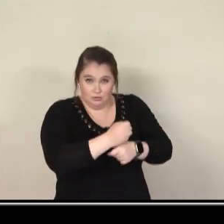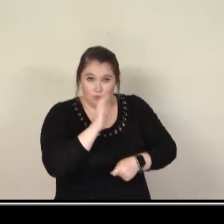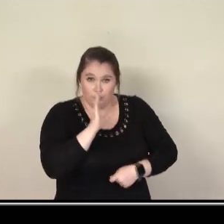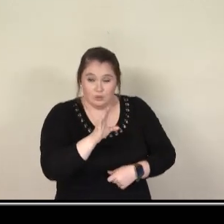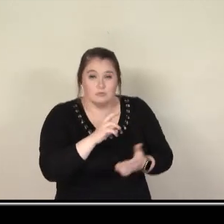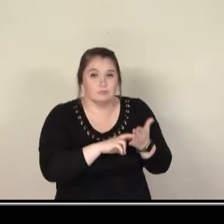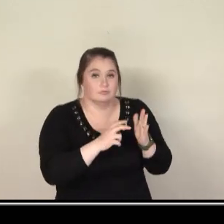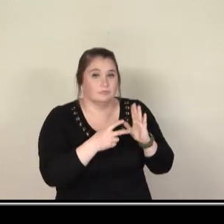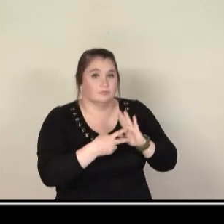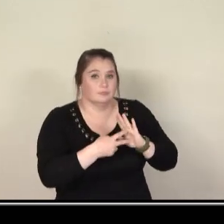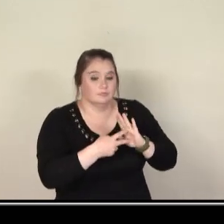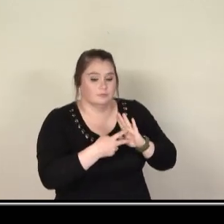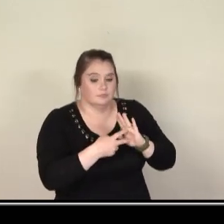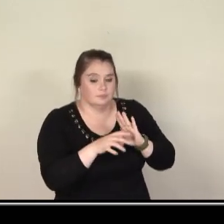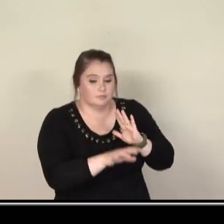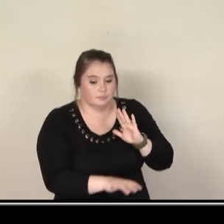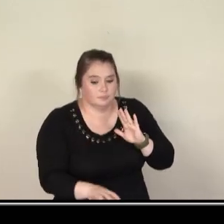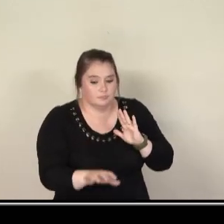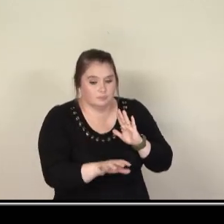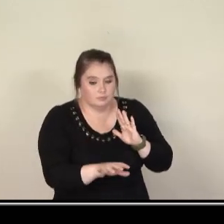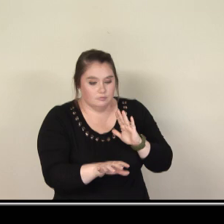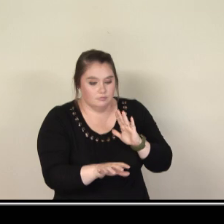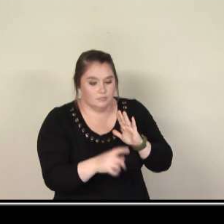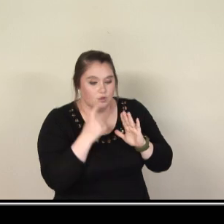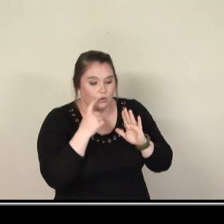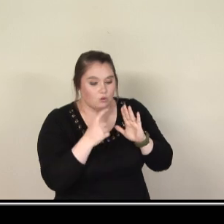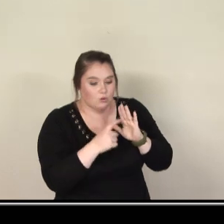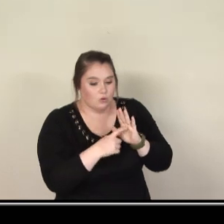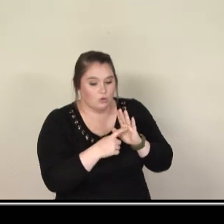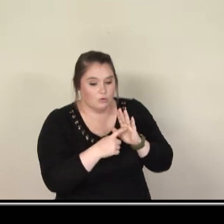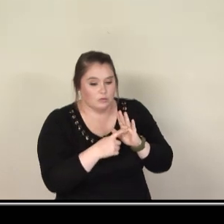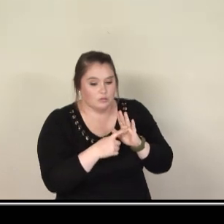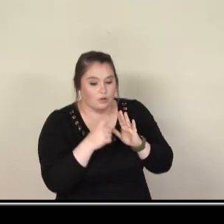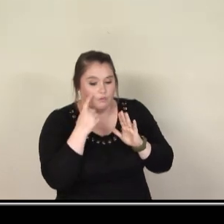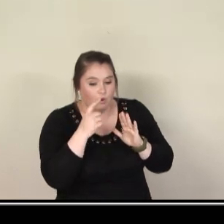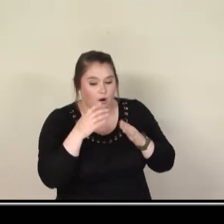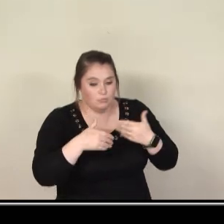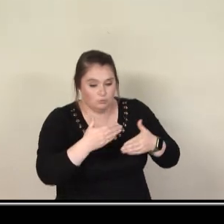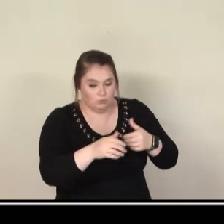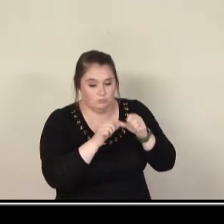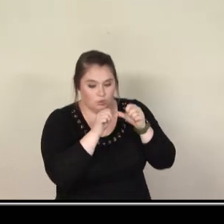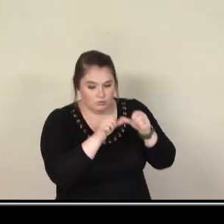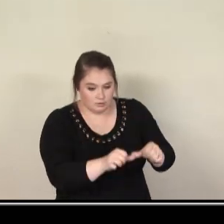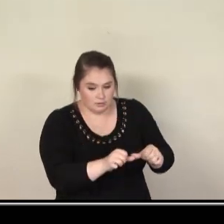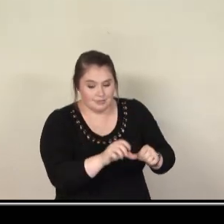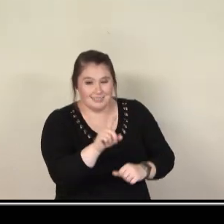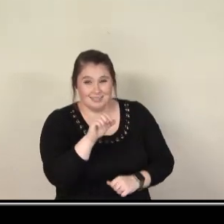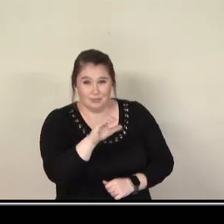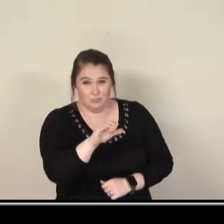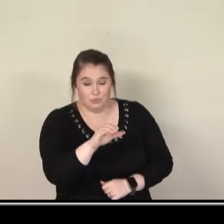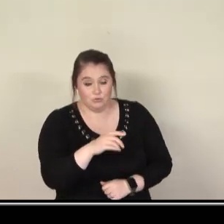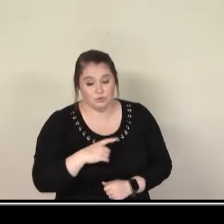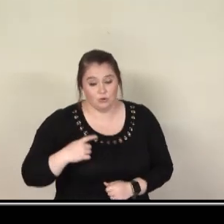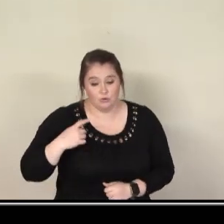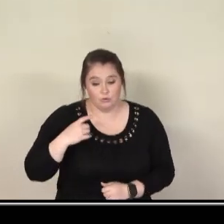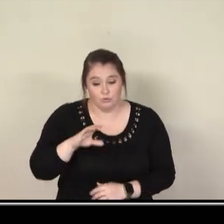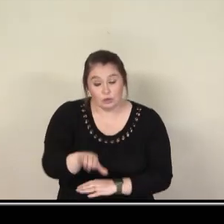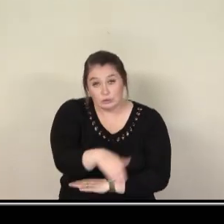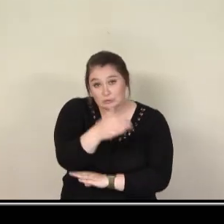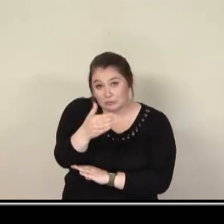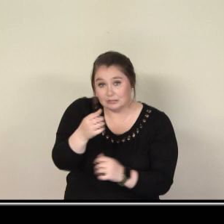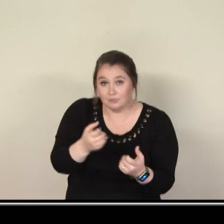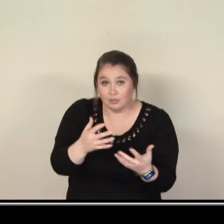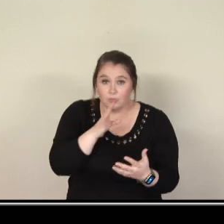would put that notice to proceed right around the December timeframe. So with Christmas break and everything, we would look to start